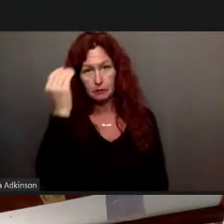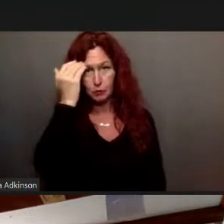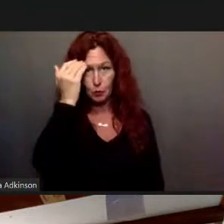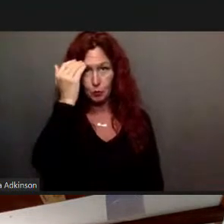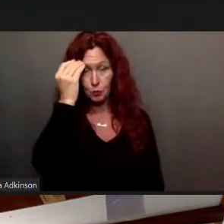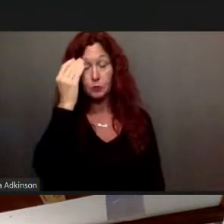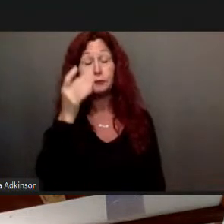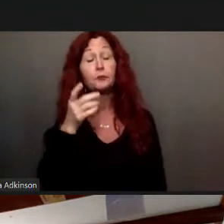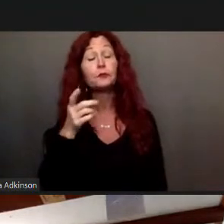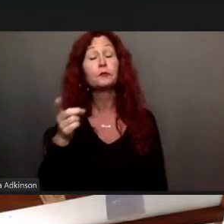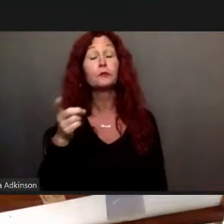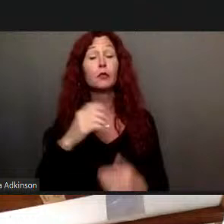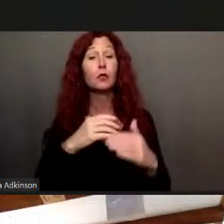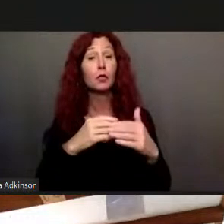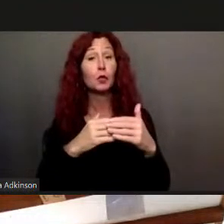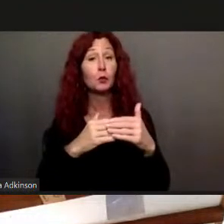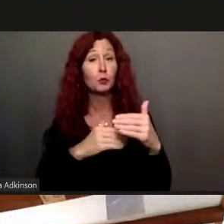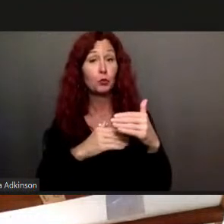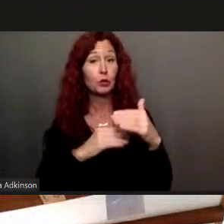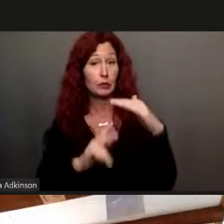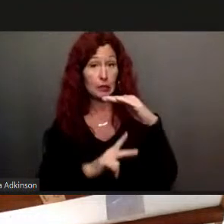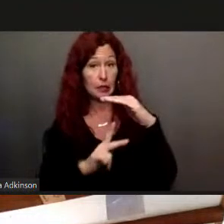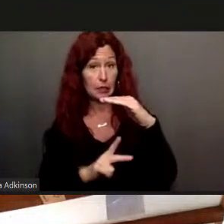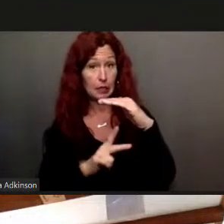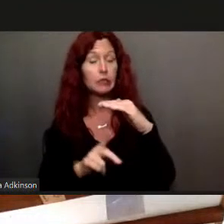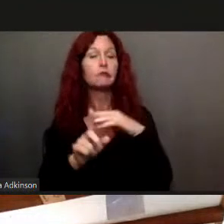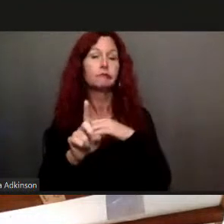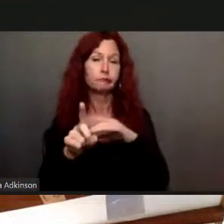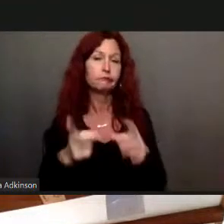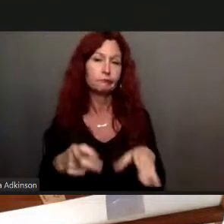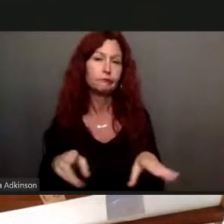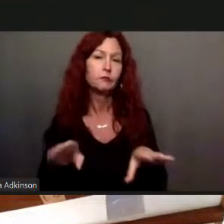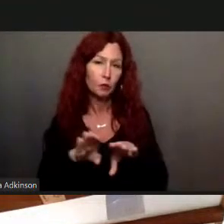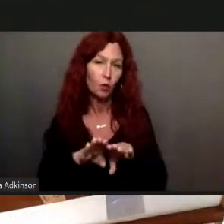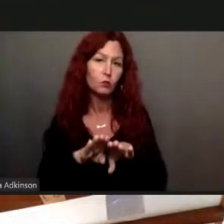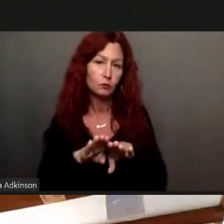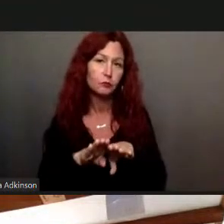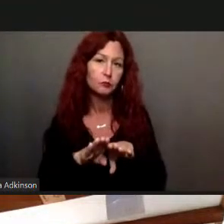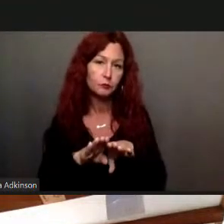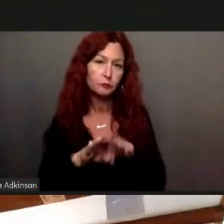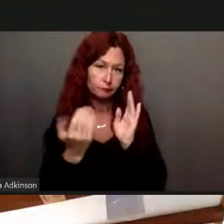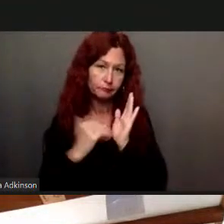Center is closed. And